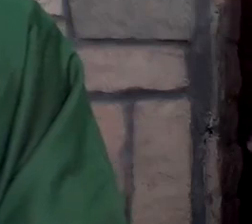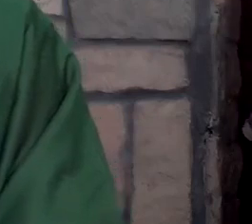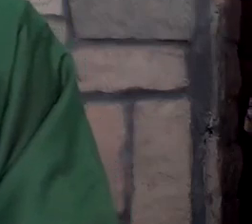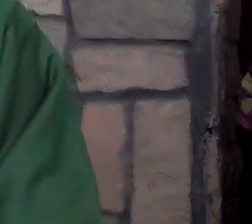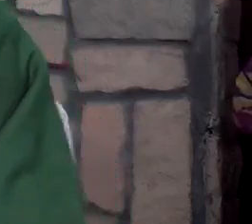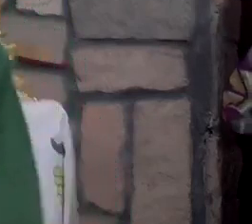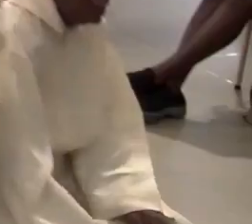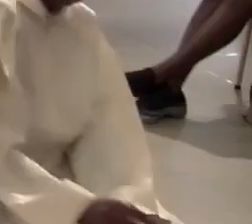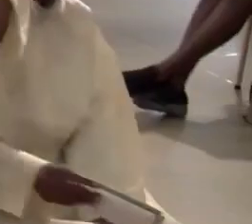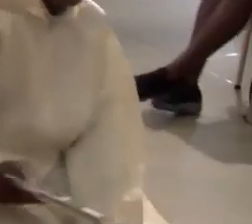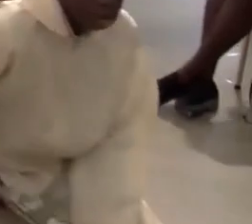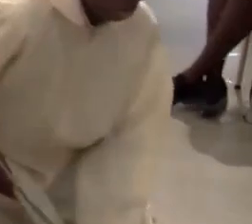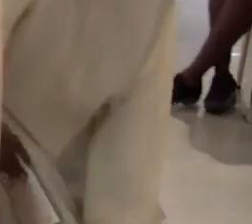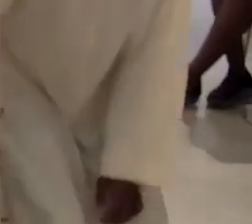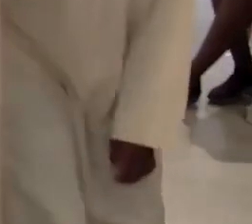I believe in one God,